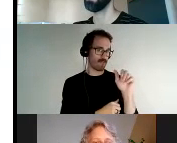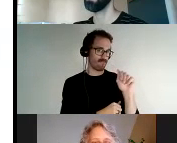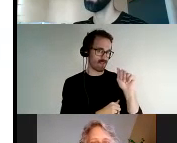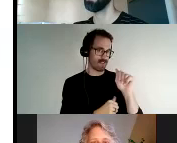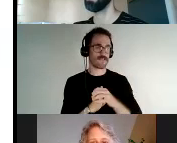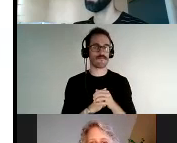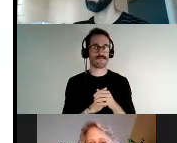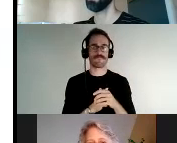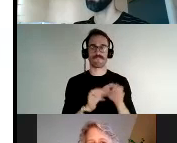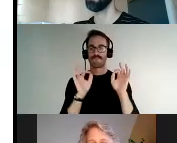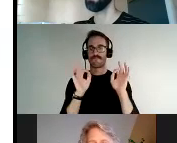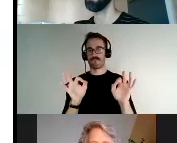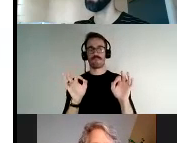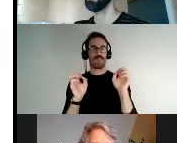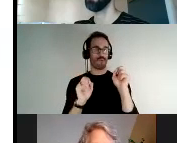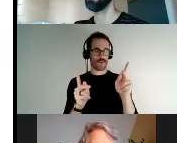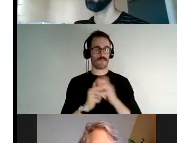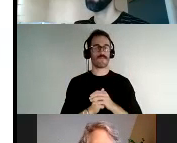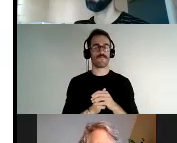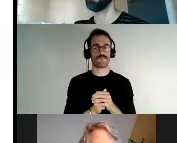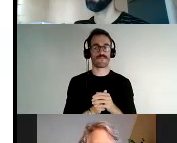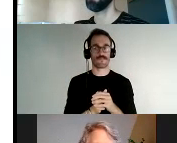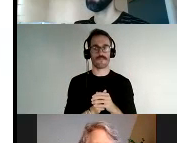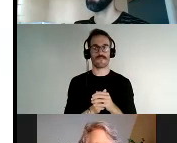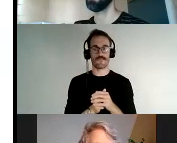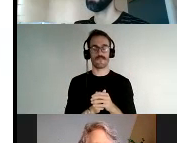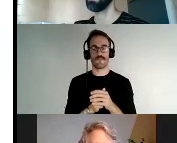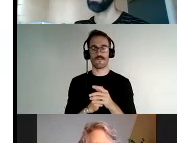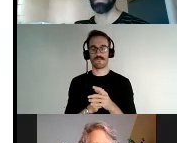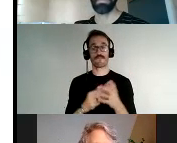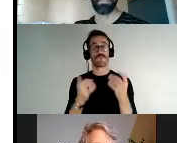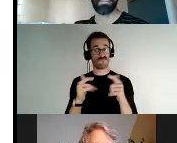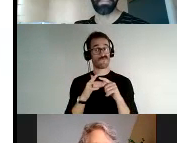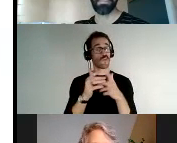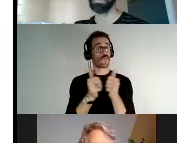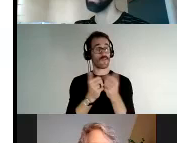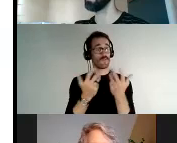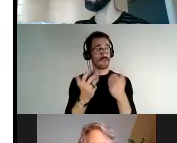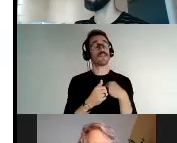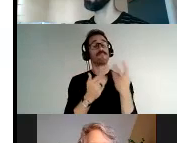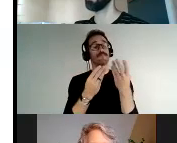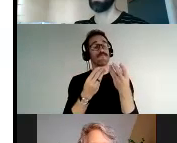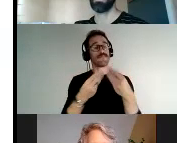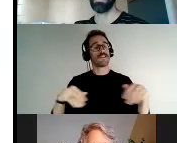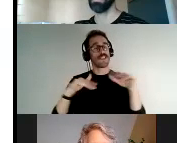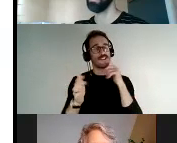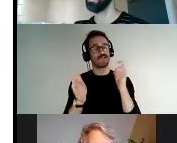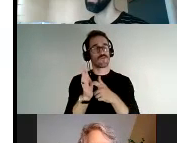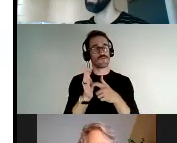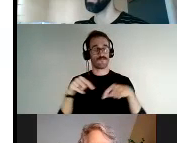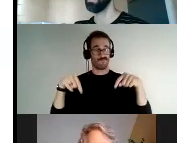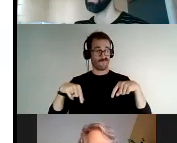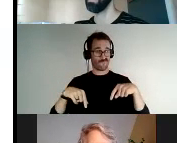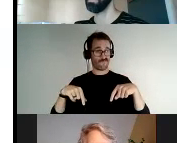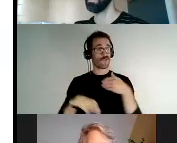There we go. What happened? There we go. All right, so we'd like to start with a land acknowledgement. So where I am here